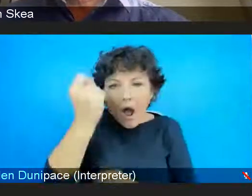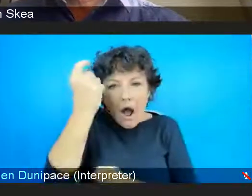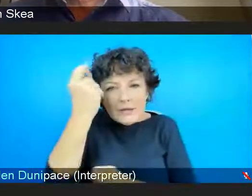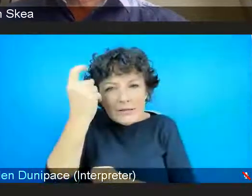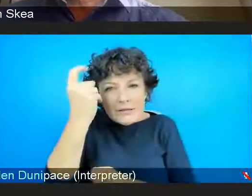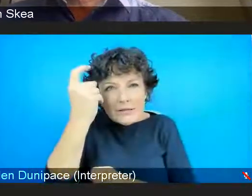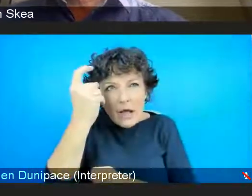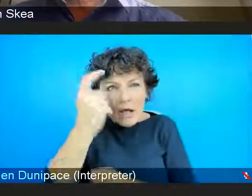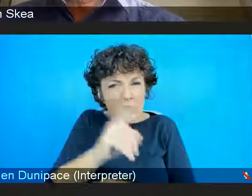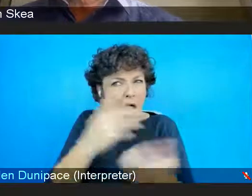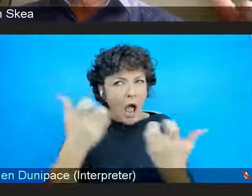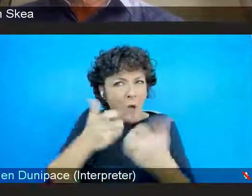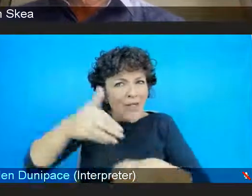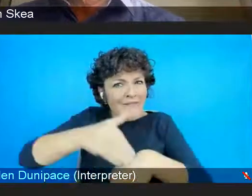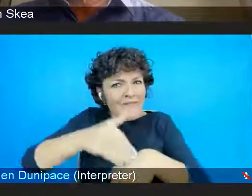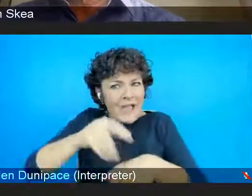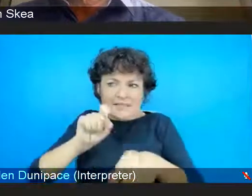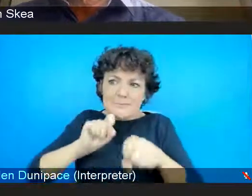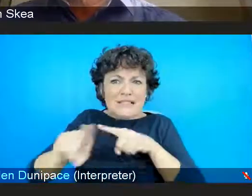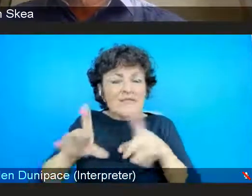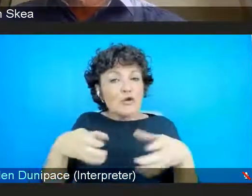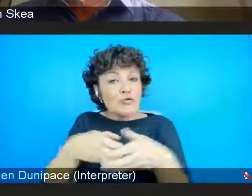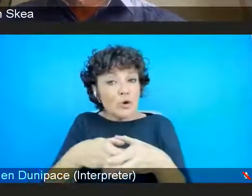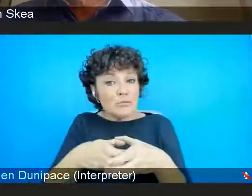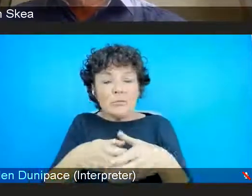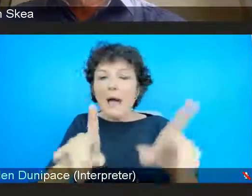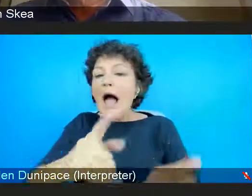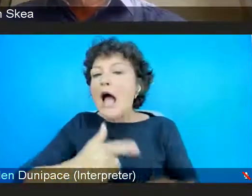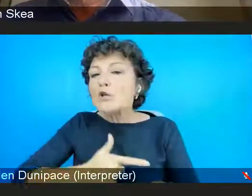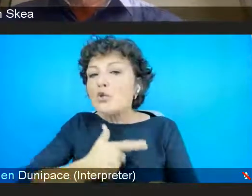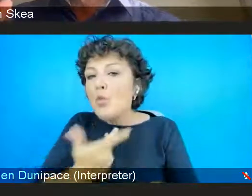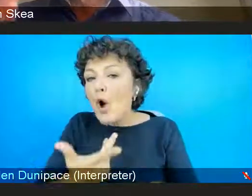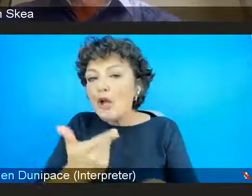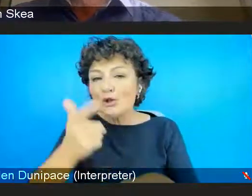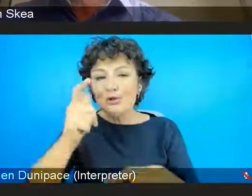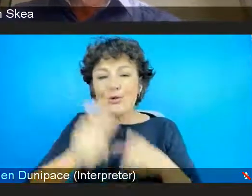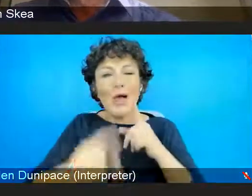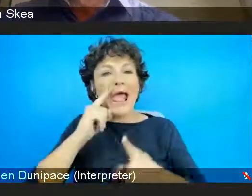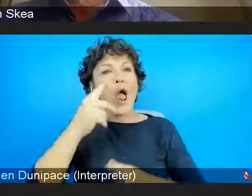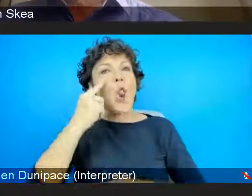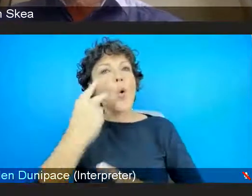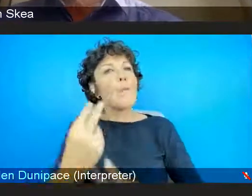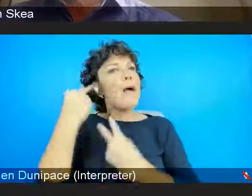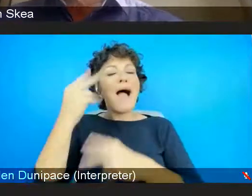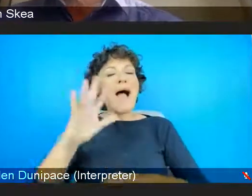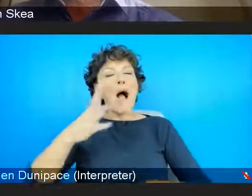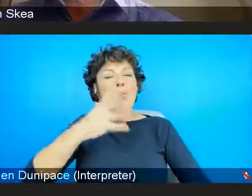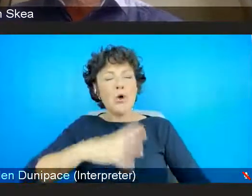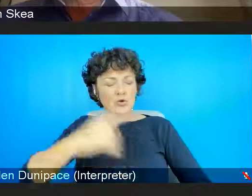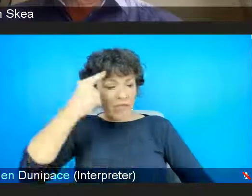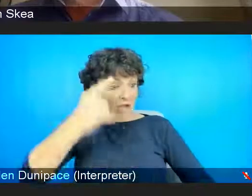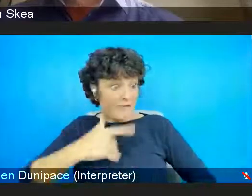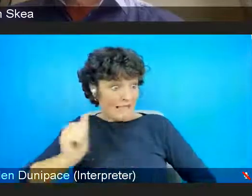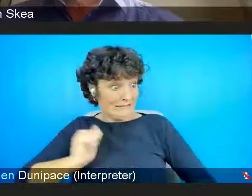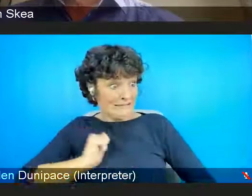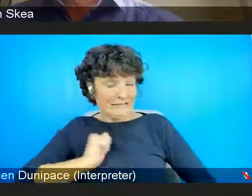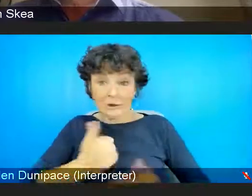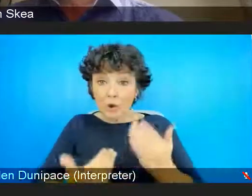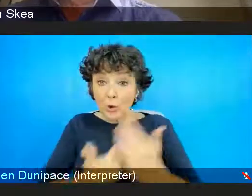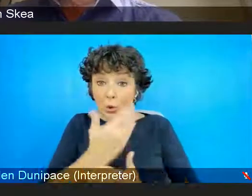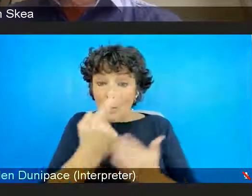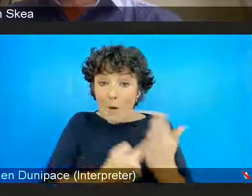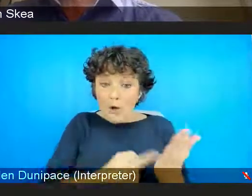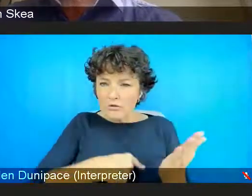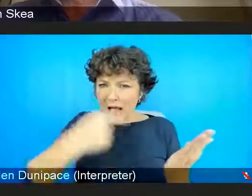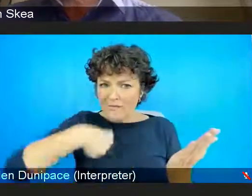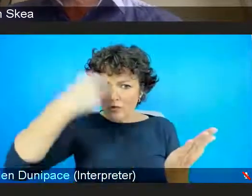groups. And not only to do that in the rear view mirror, but to sort of anticipate when new policies are coming in, that just